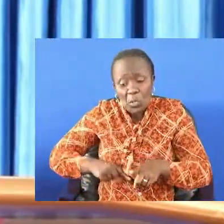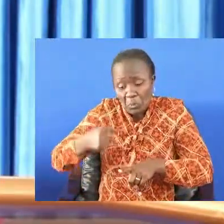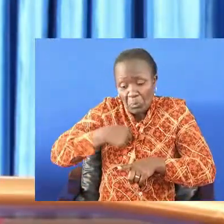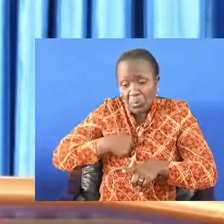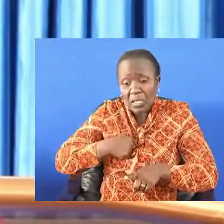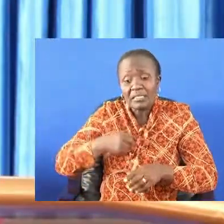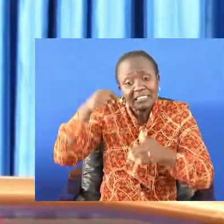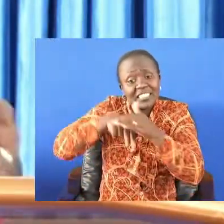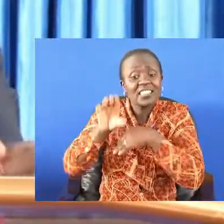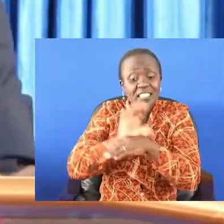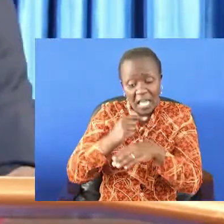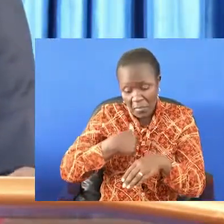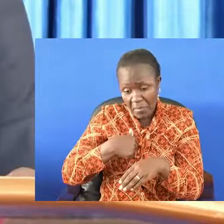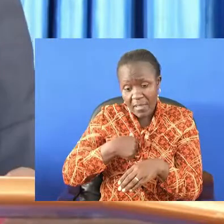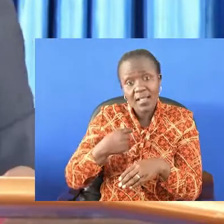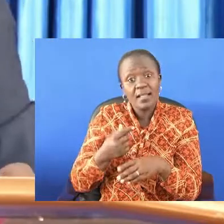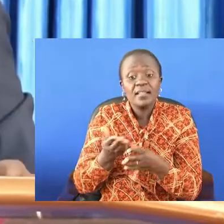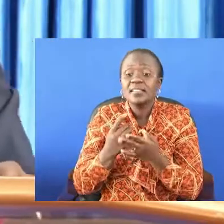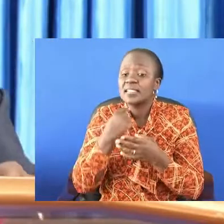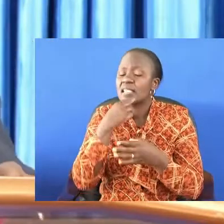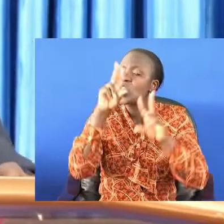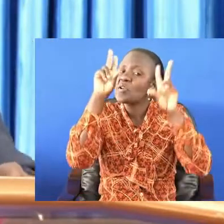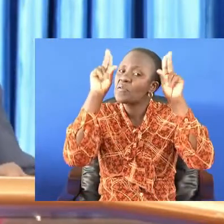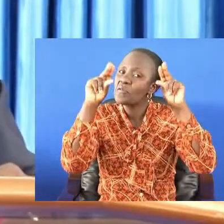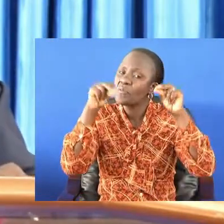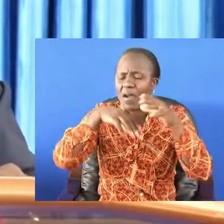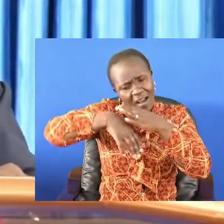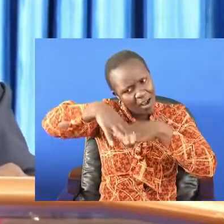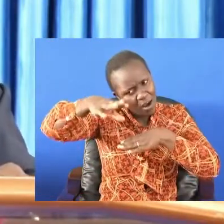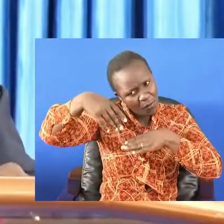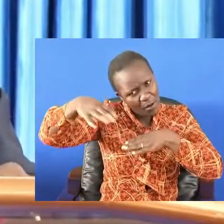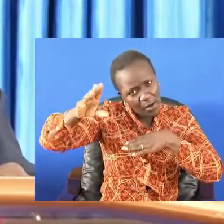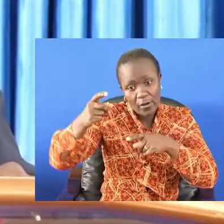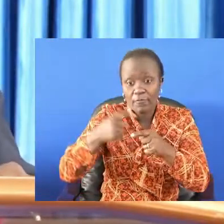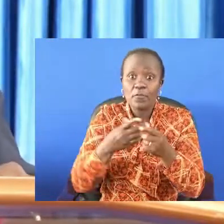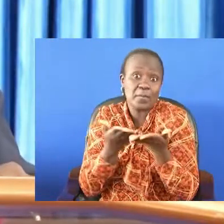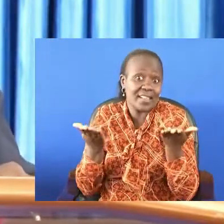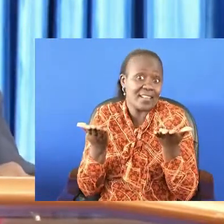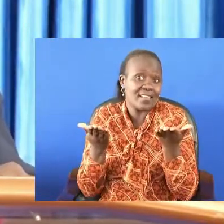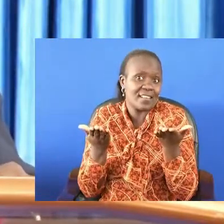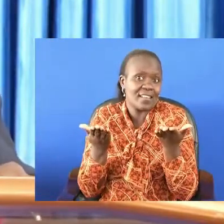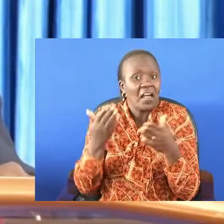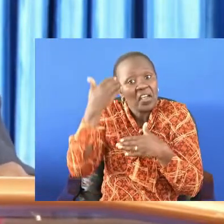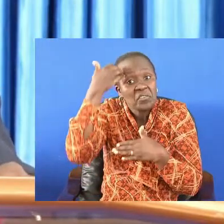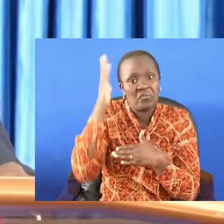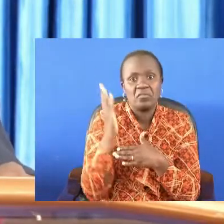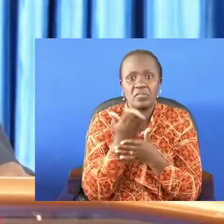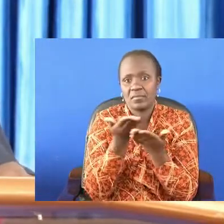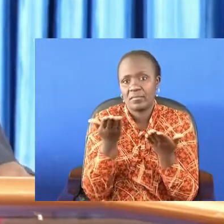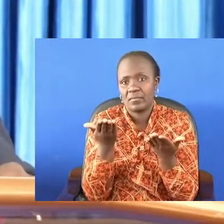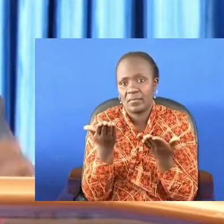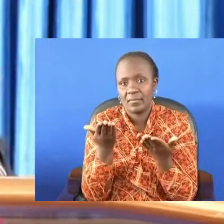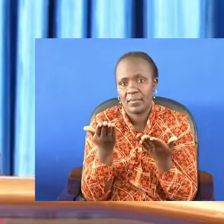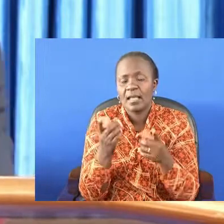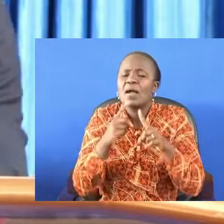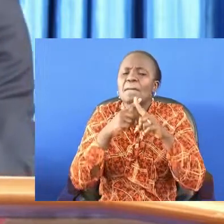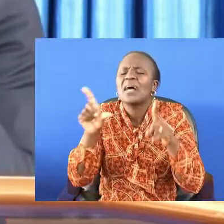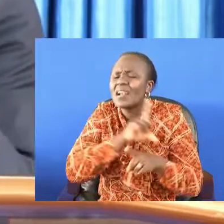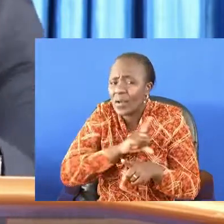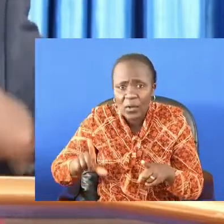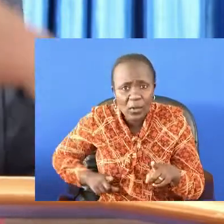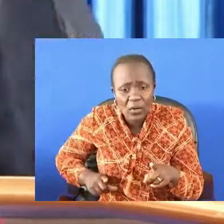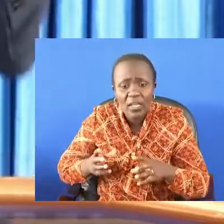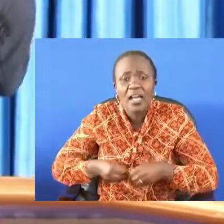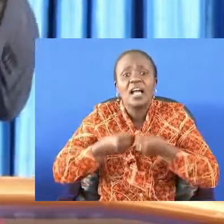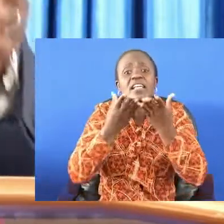I was in the church. He says, no, get away from here, I did not know you. But Lord,